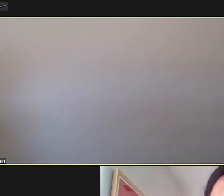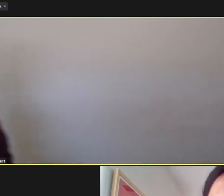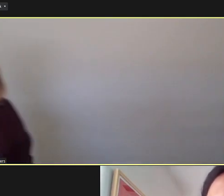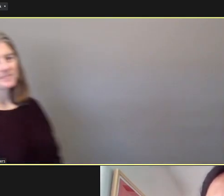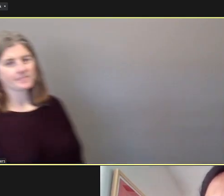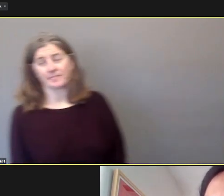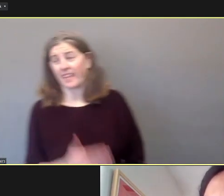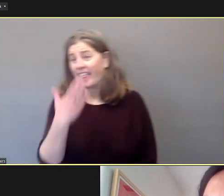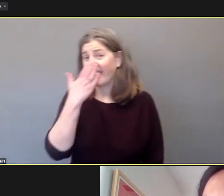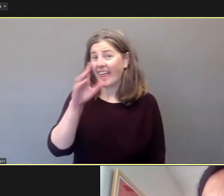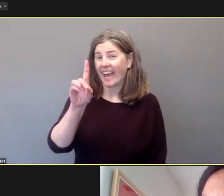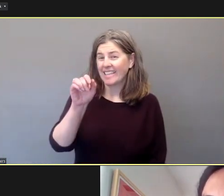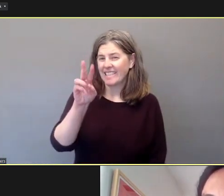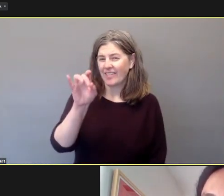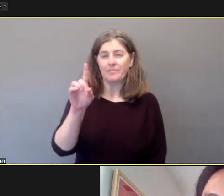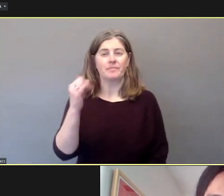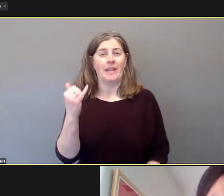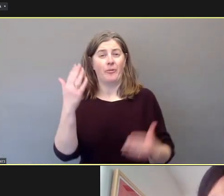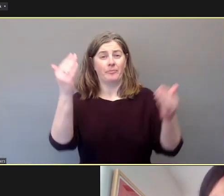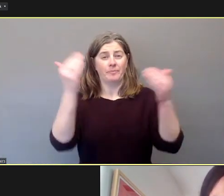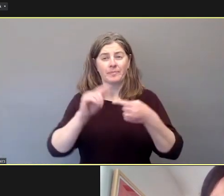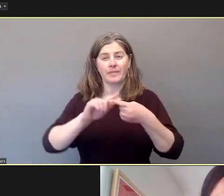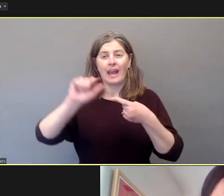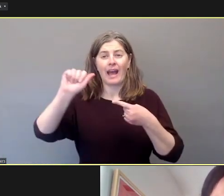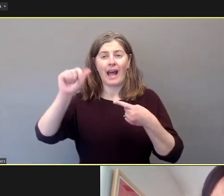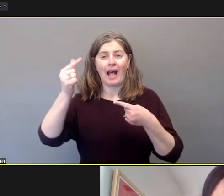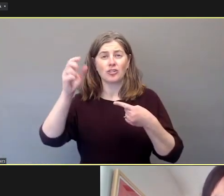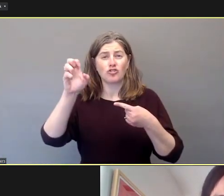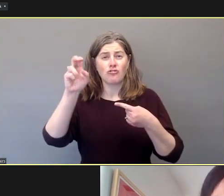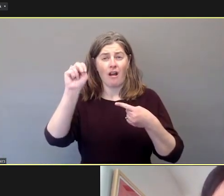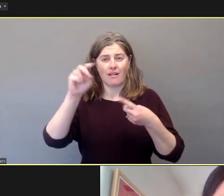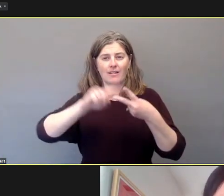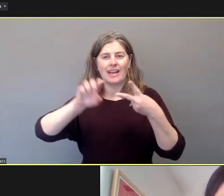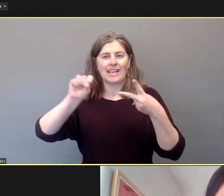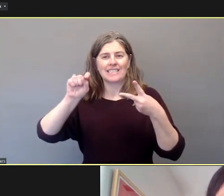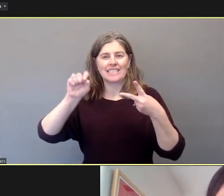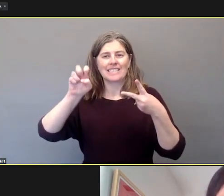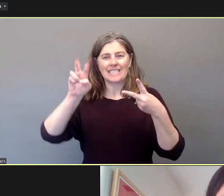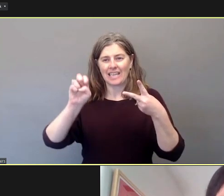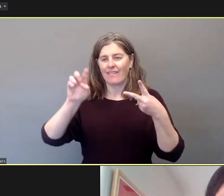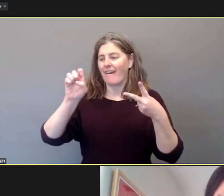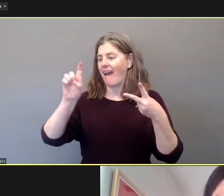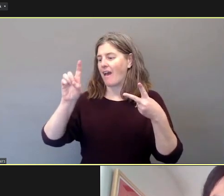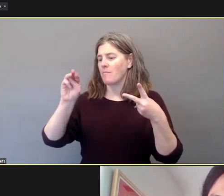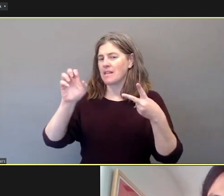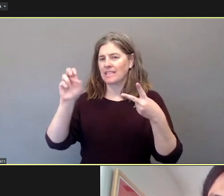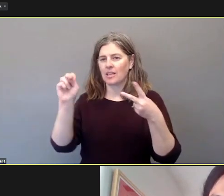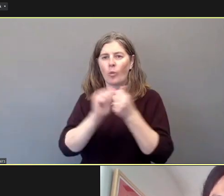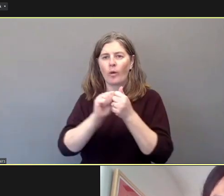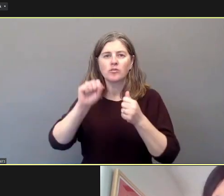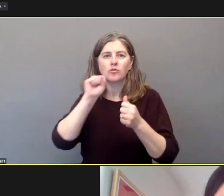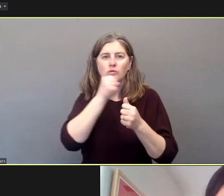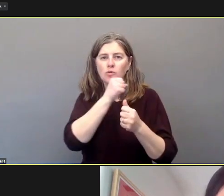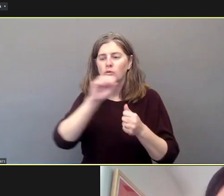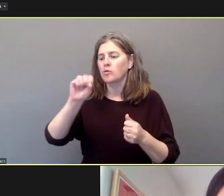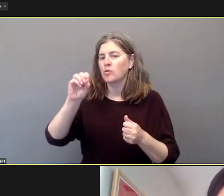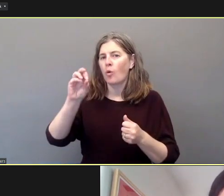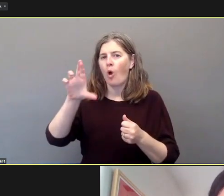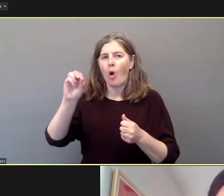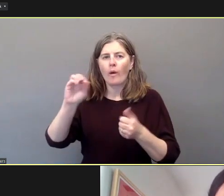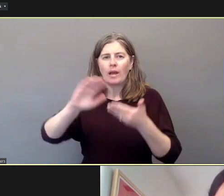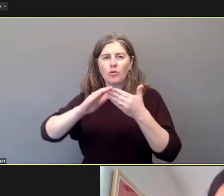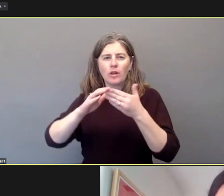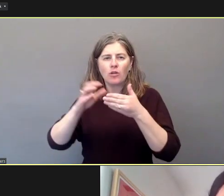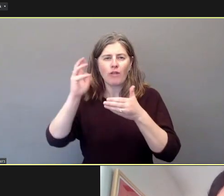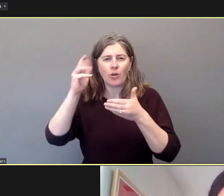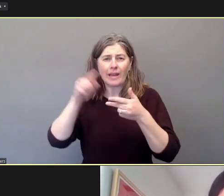Thanks, David. Okay, after Algernon, we'll have Steve Edmondson with Socorro Community Radio. He's our